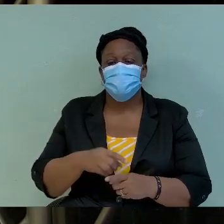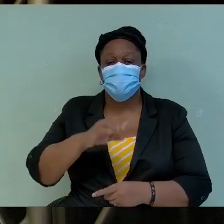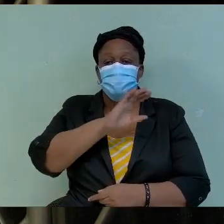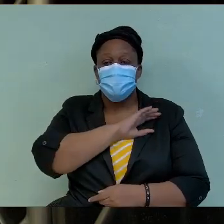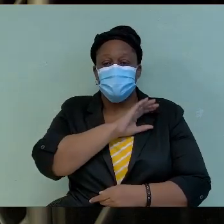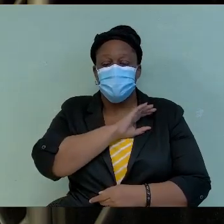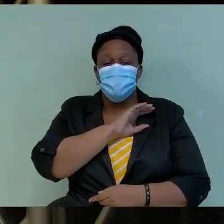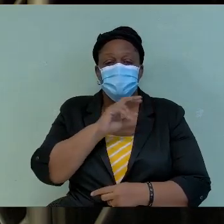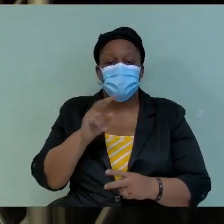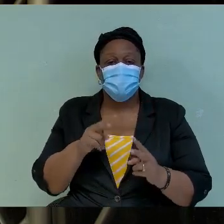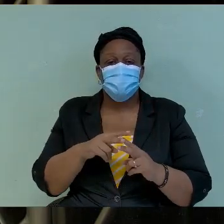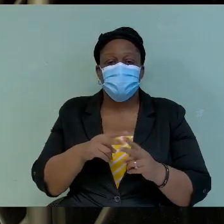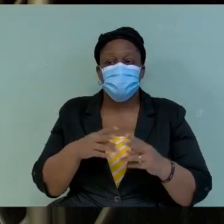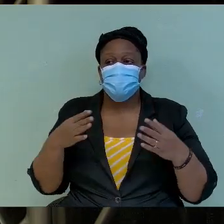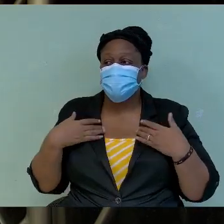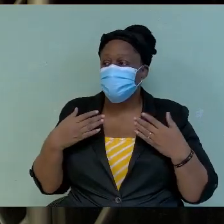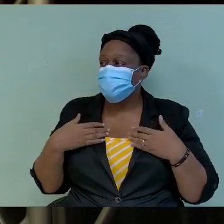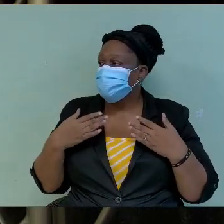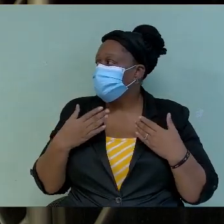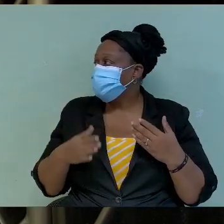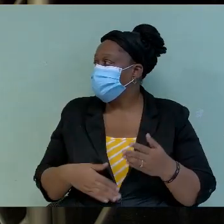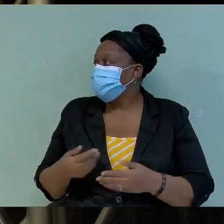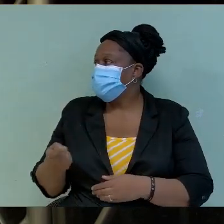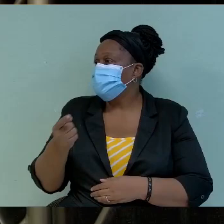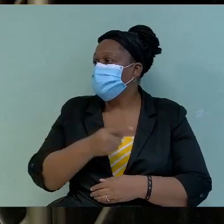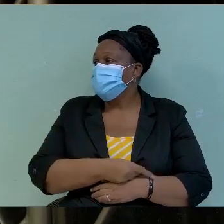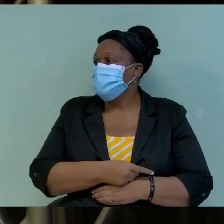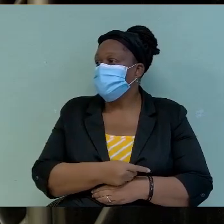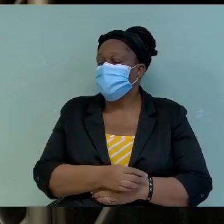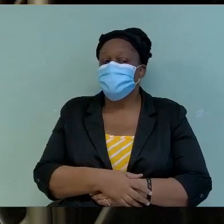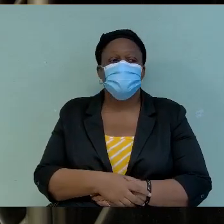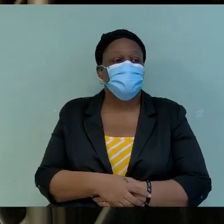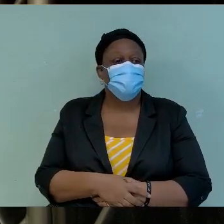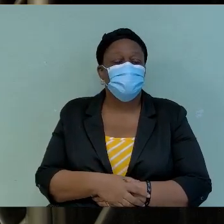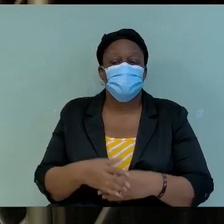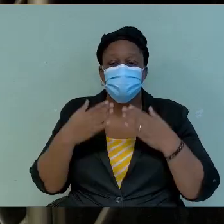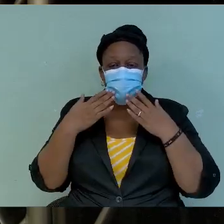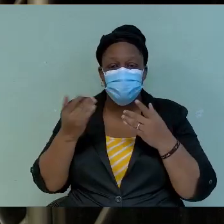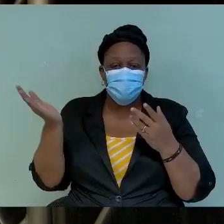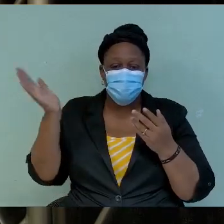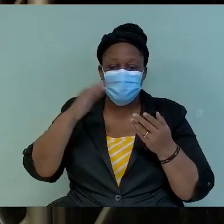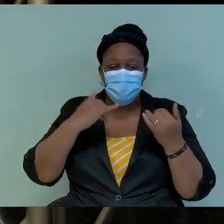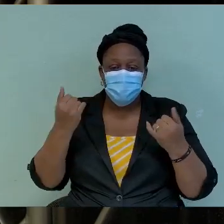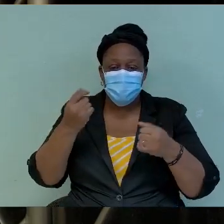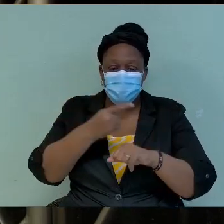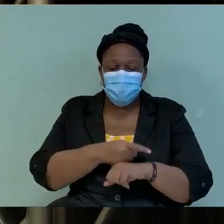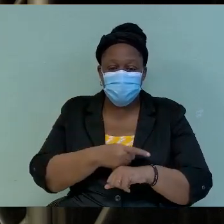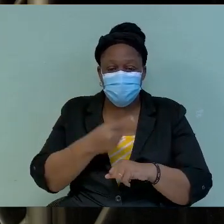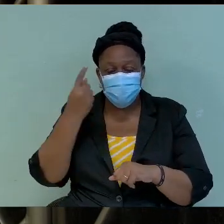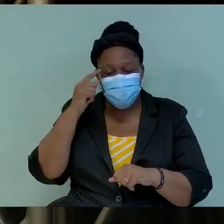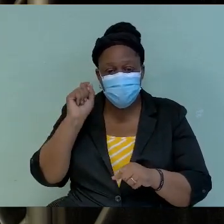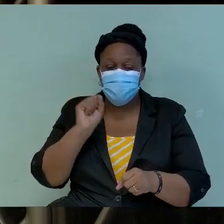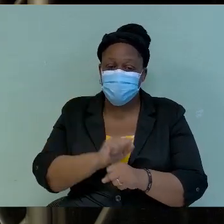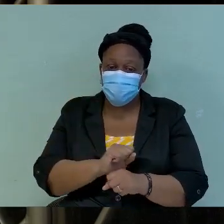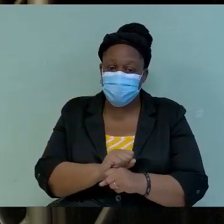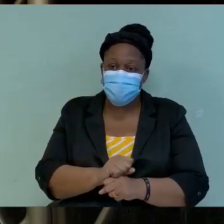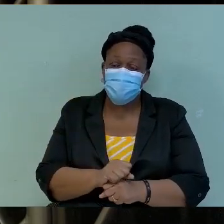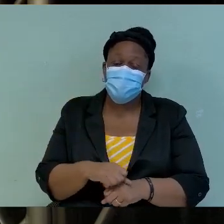happy birthday, and thank you for coming out today in the spirit of duty to perform on your